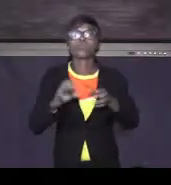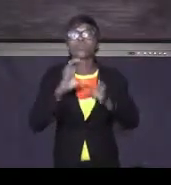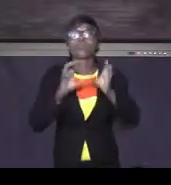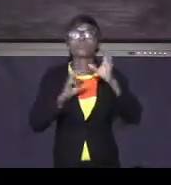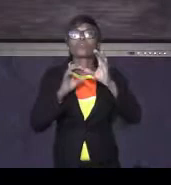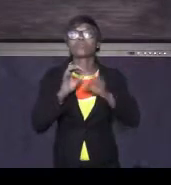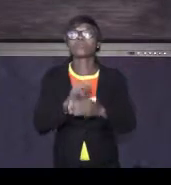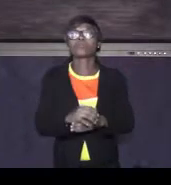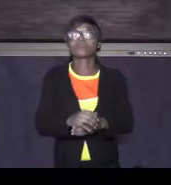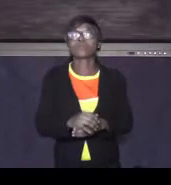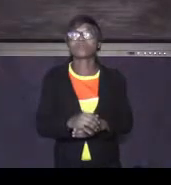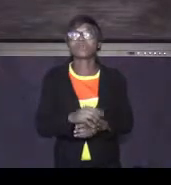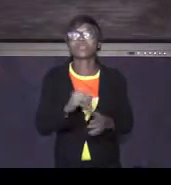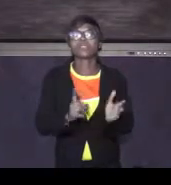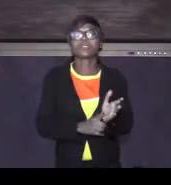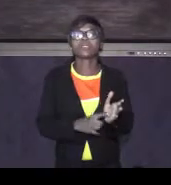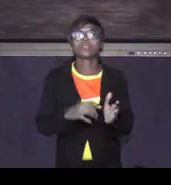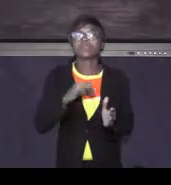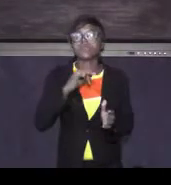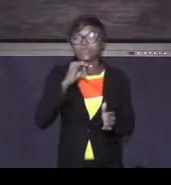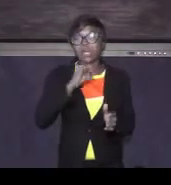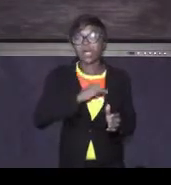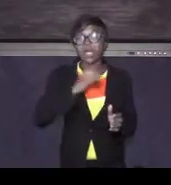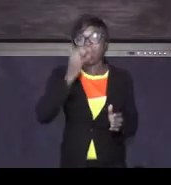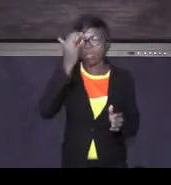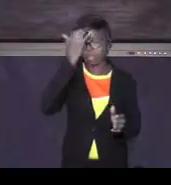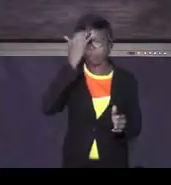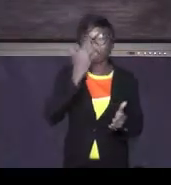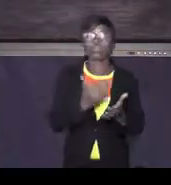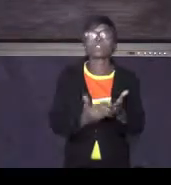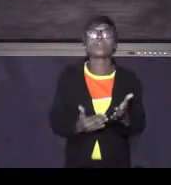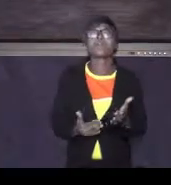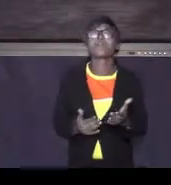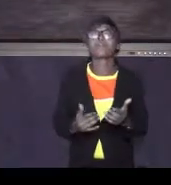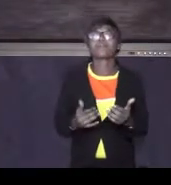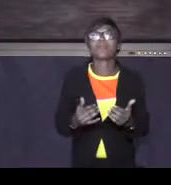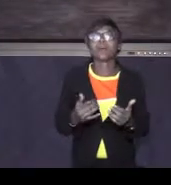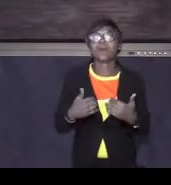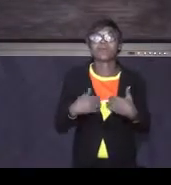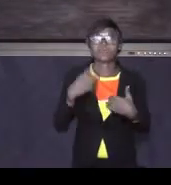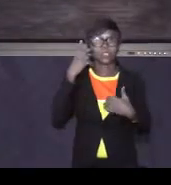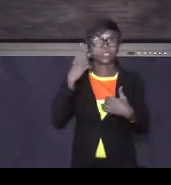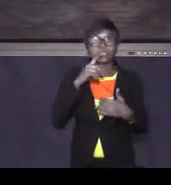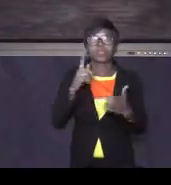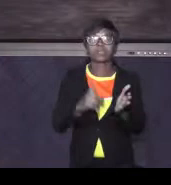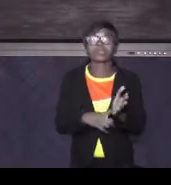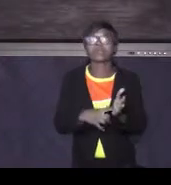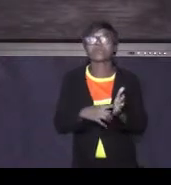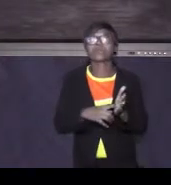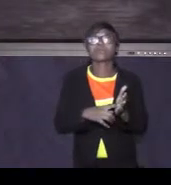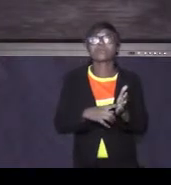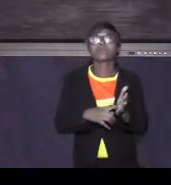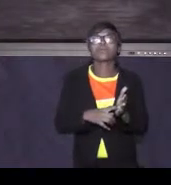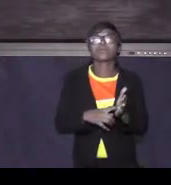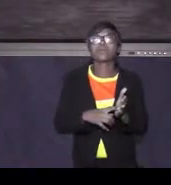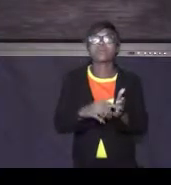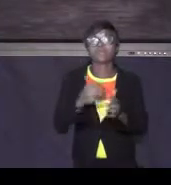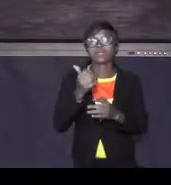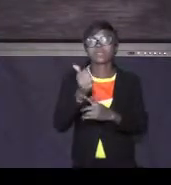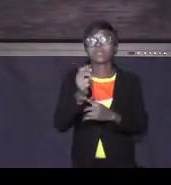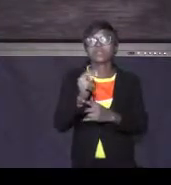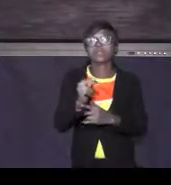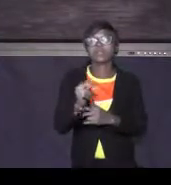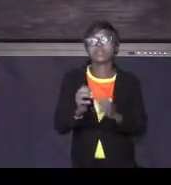be constructed. This is, I know some will have seen this. Look at the picture. So this